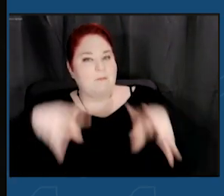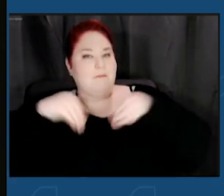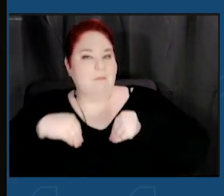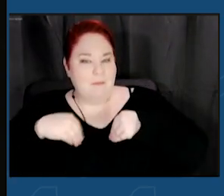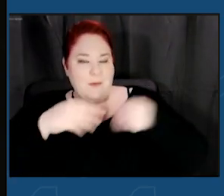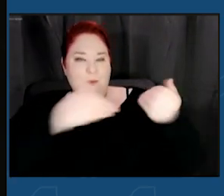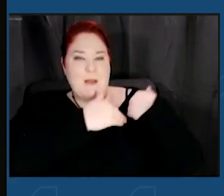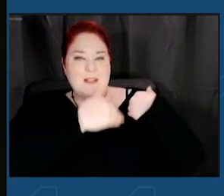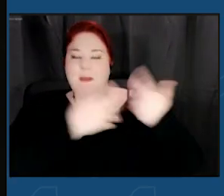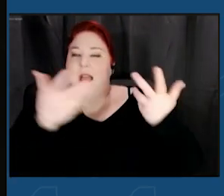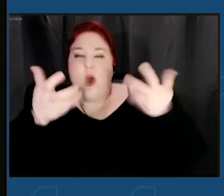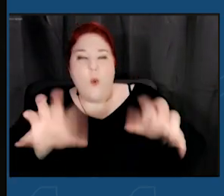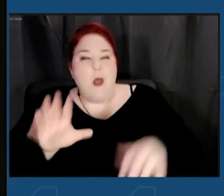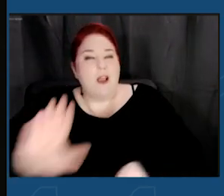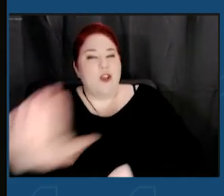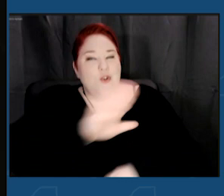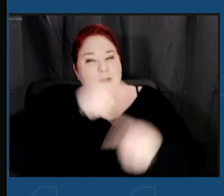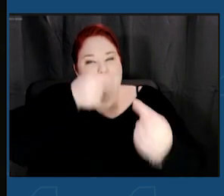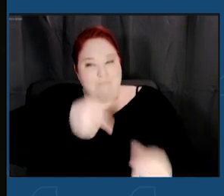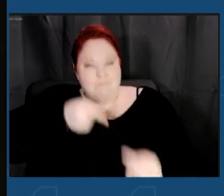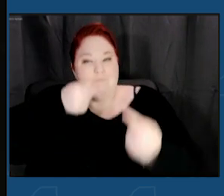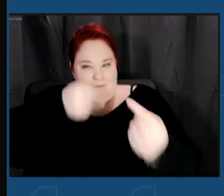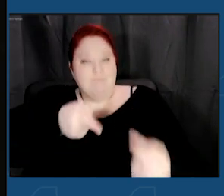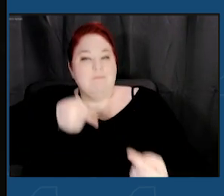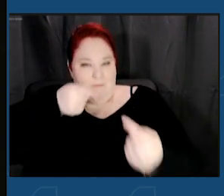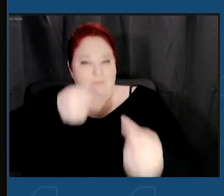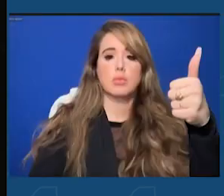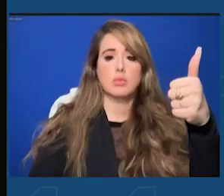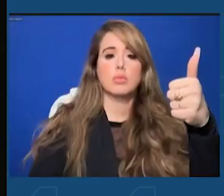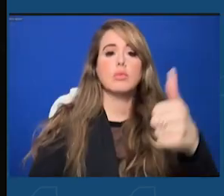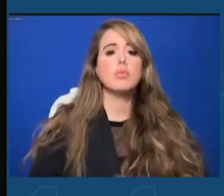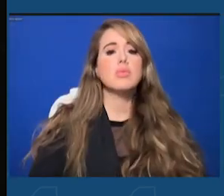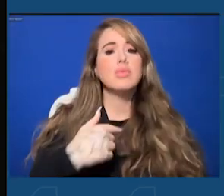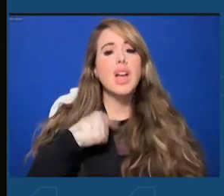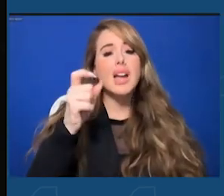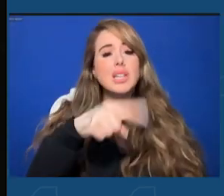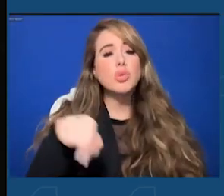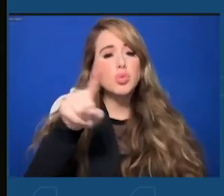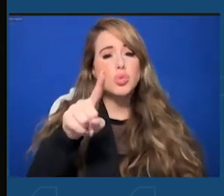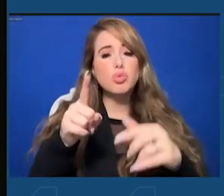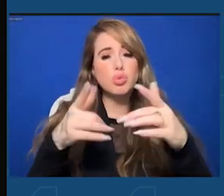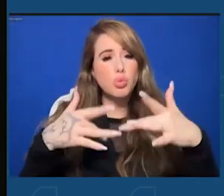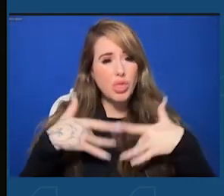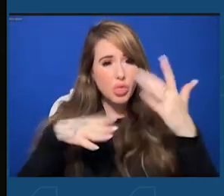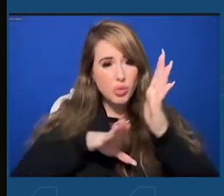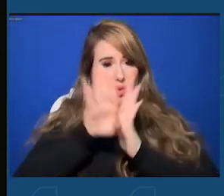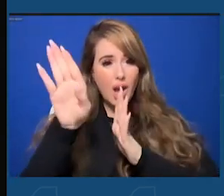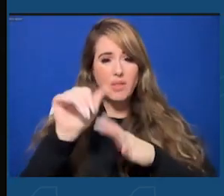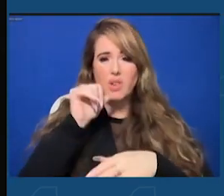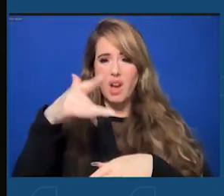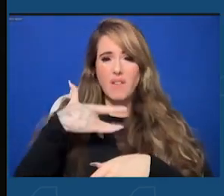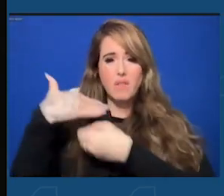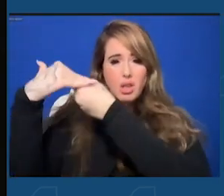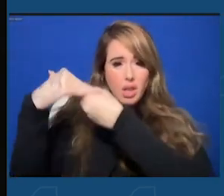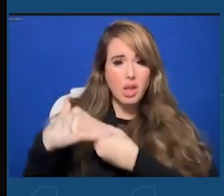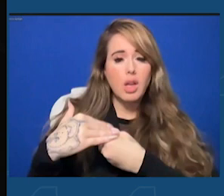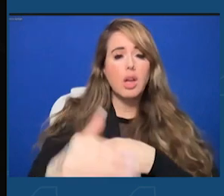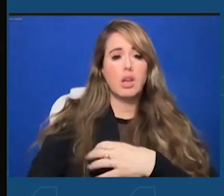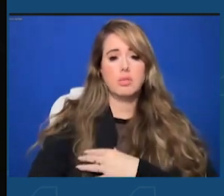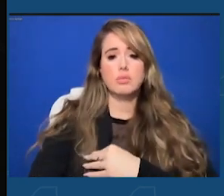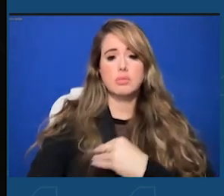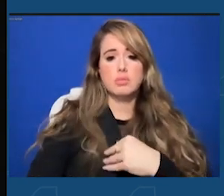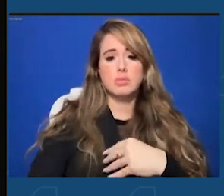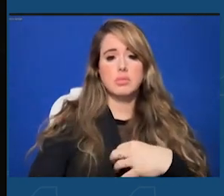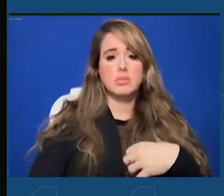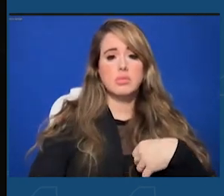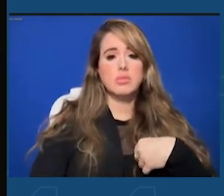your shoulders. I need you to be thriving and not under the crushing weight. And when Dave said, well, once a year tax credit, it's